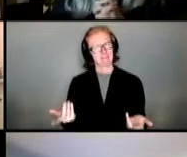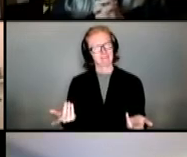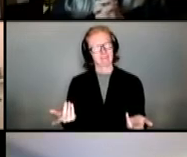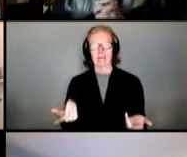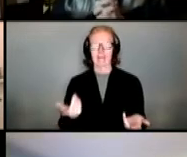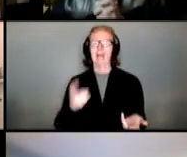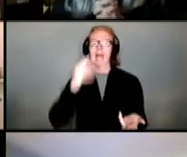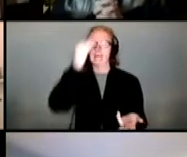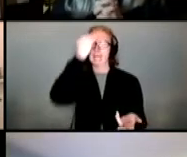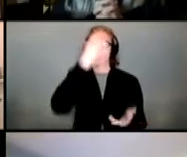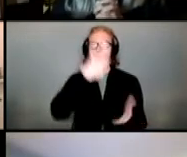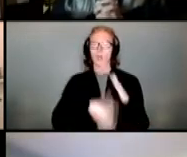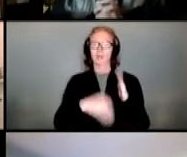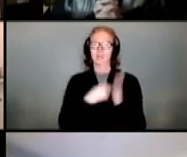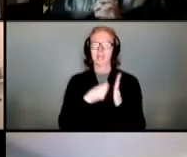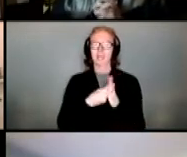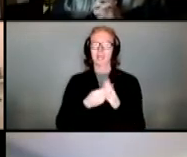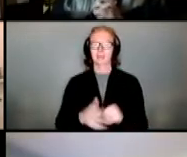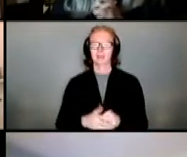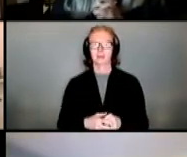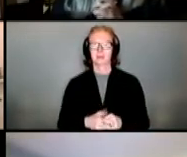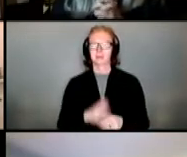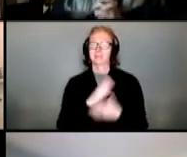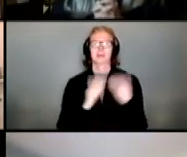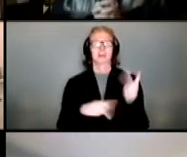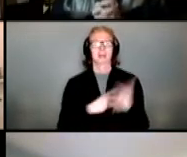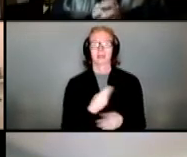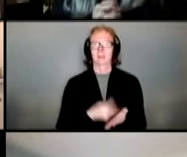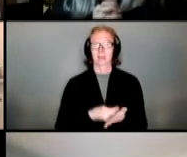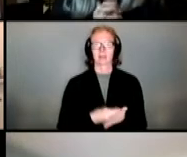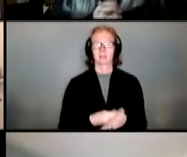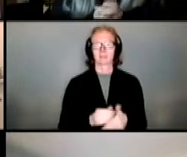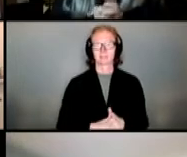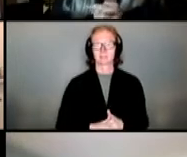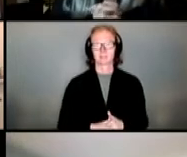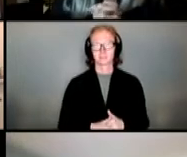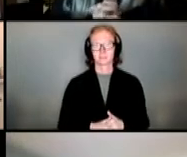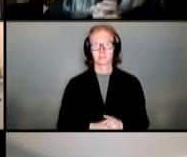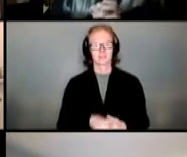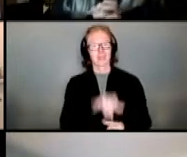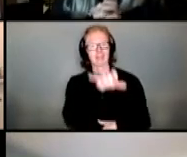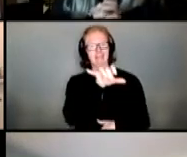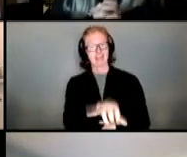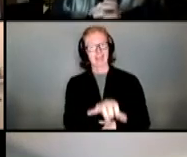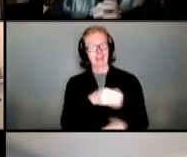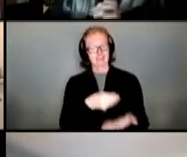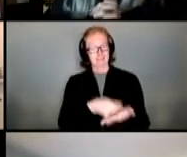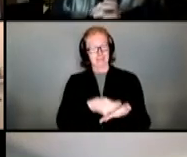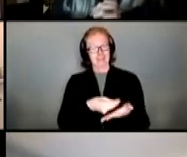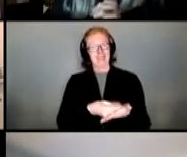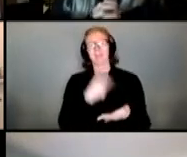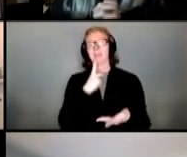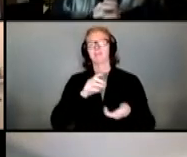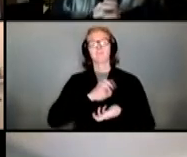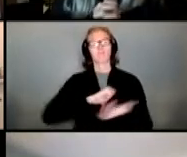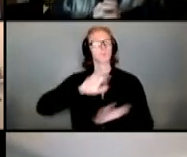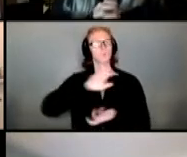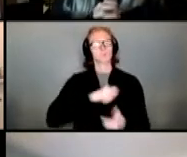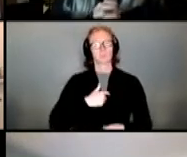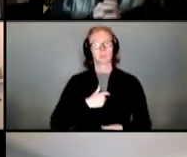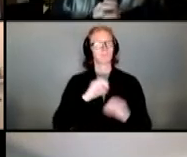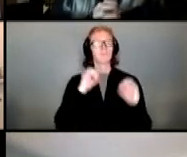I know it costs money in some way, shape, or form. And like I said, that flow of money thing confuses me, and I have no